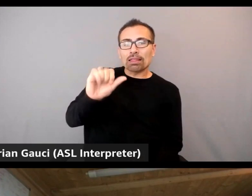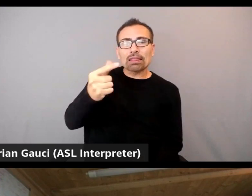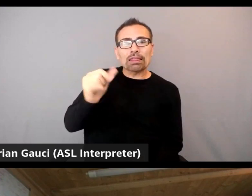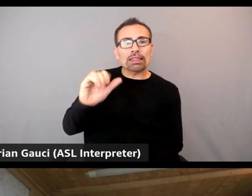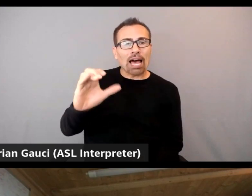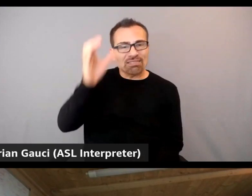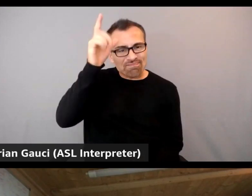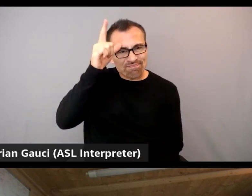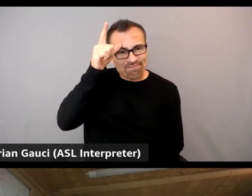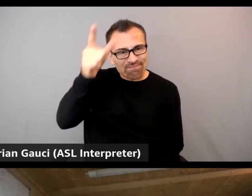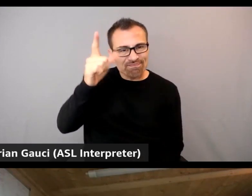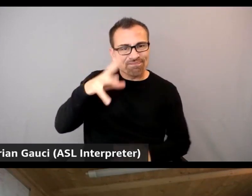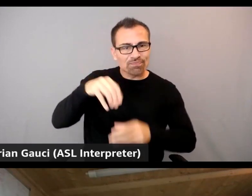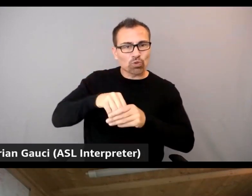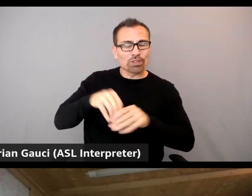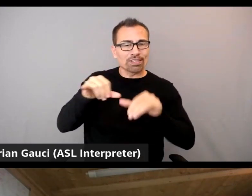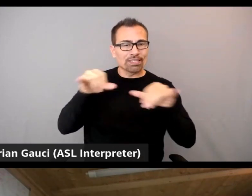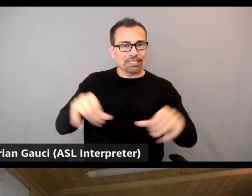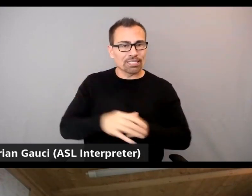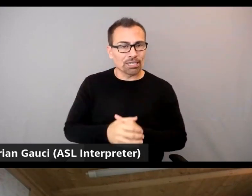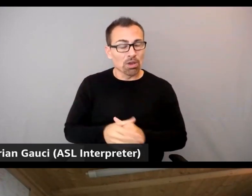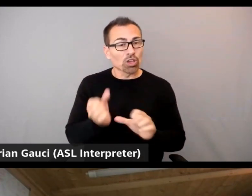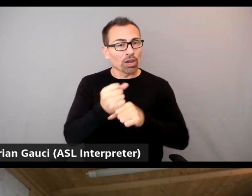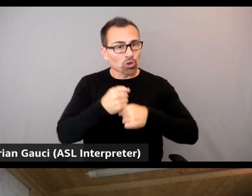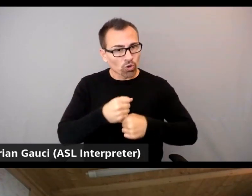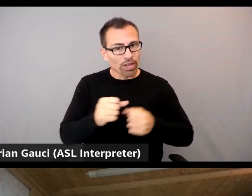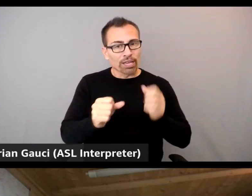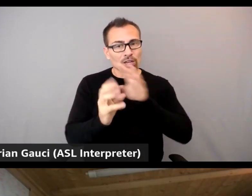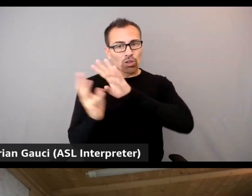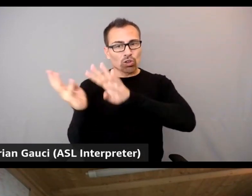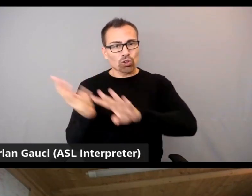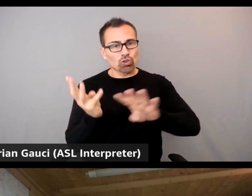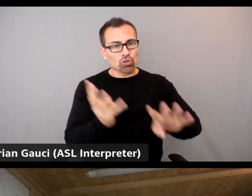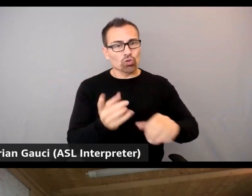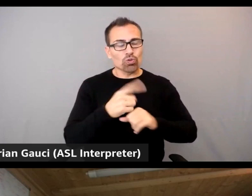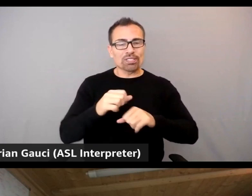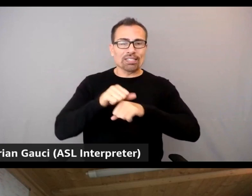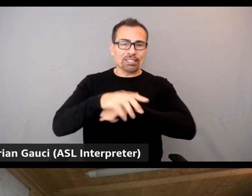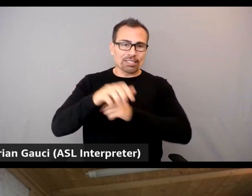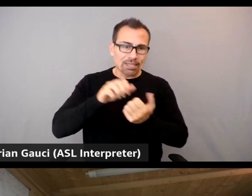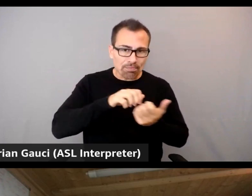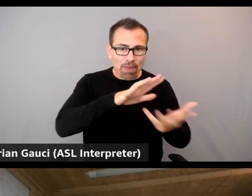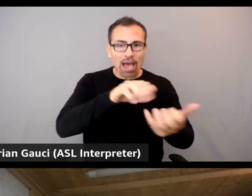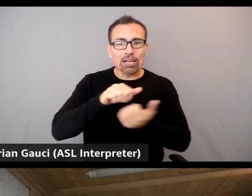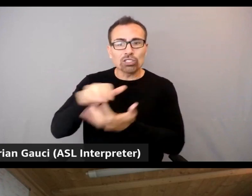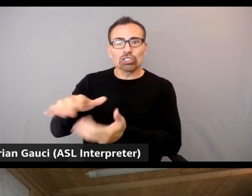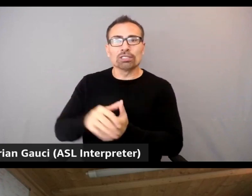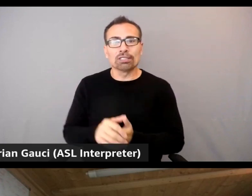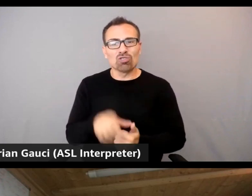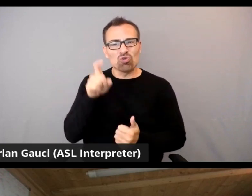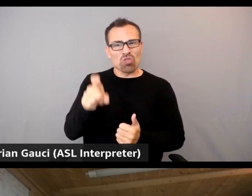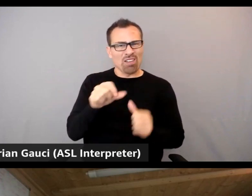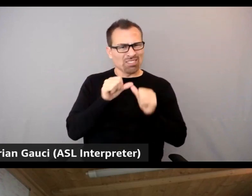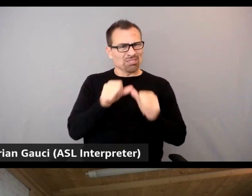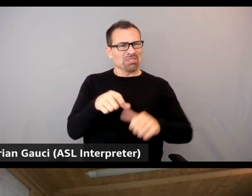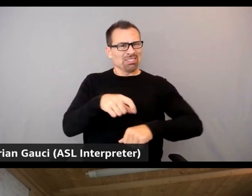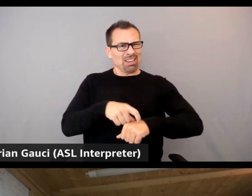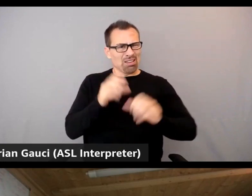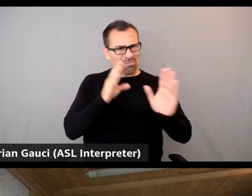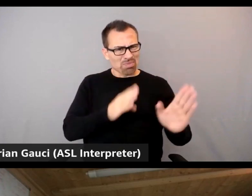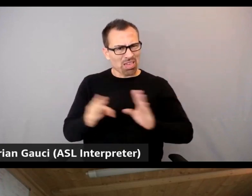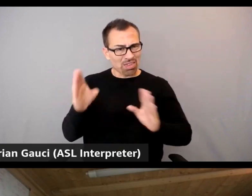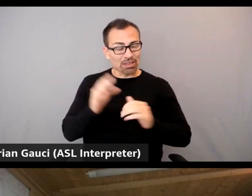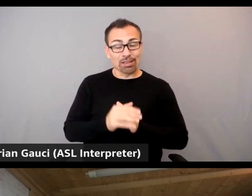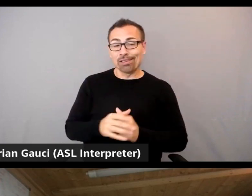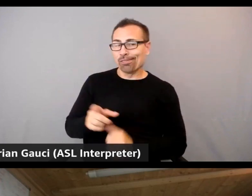send batches through, and you could still spend time planning that out. And yeah. I mean, this because this is your field,